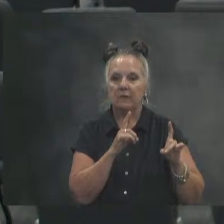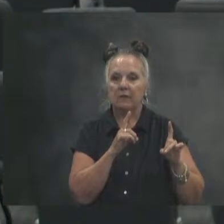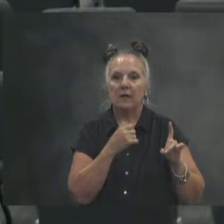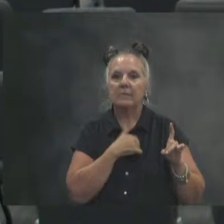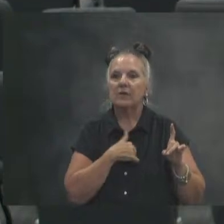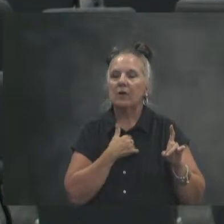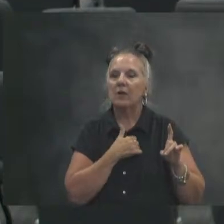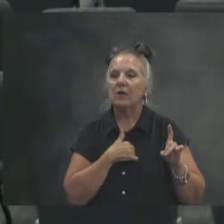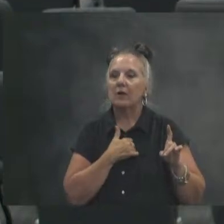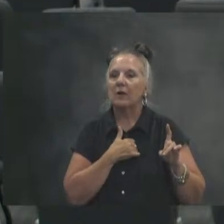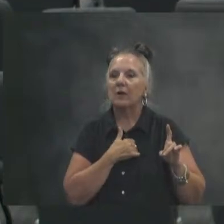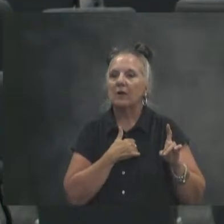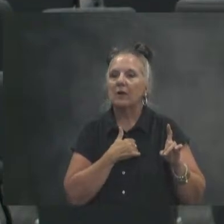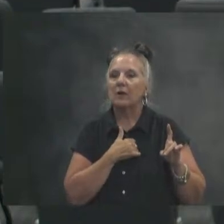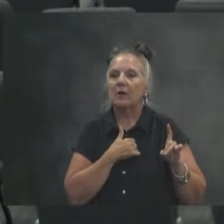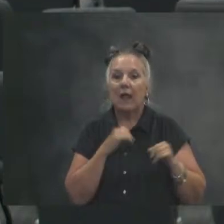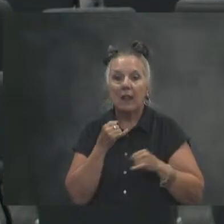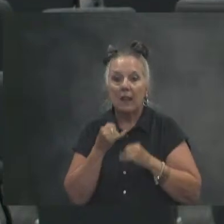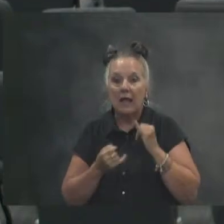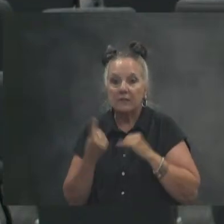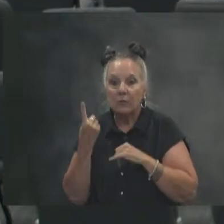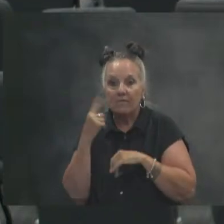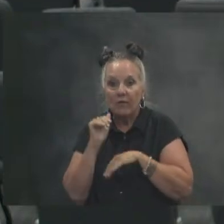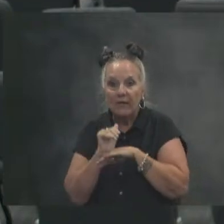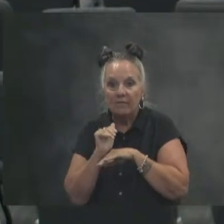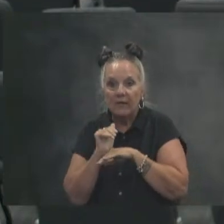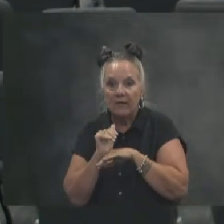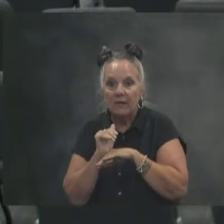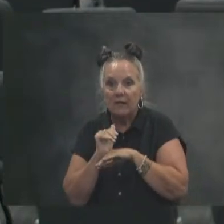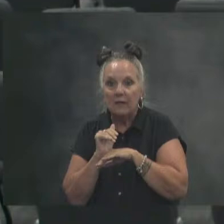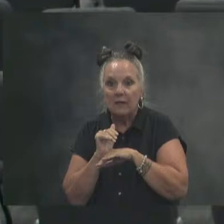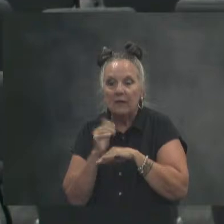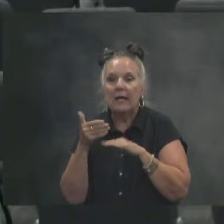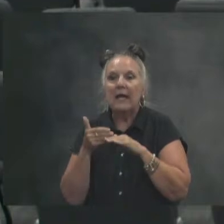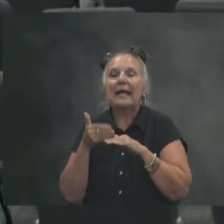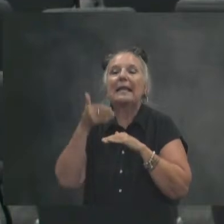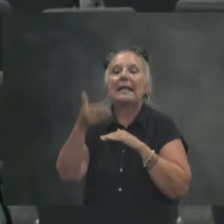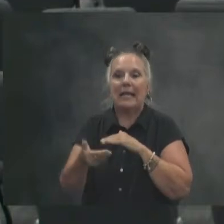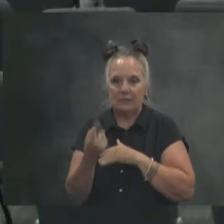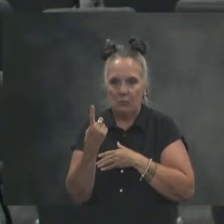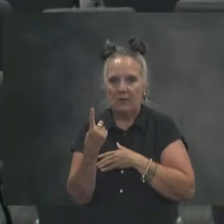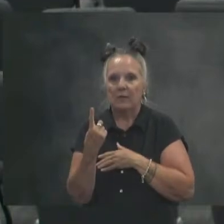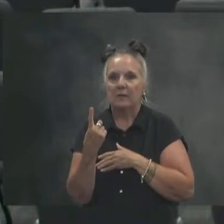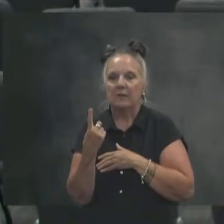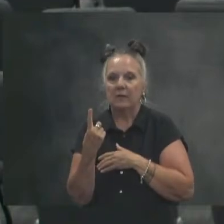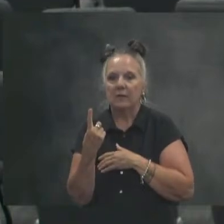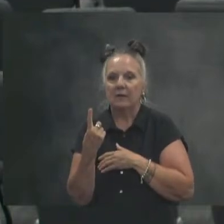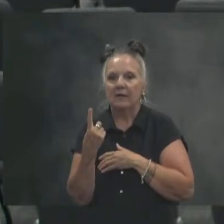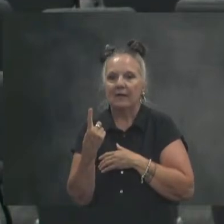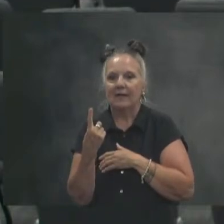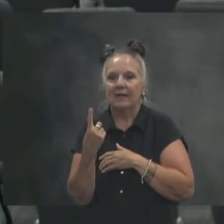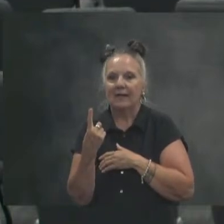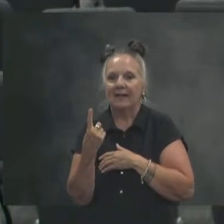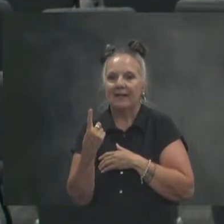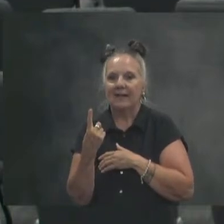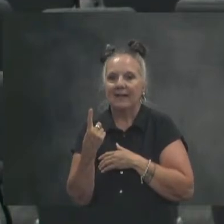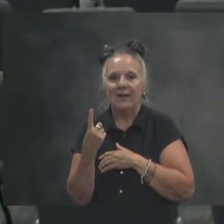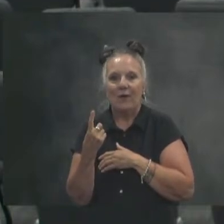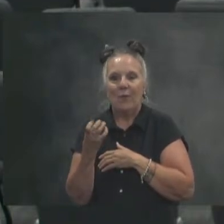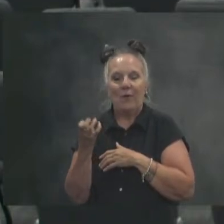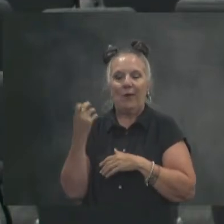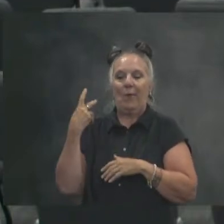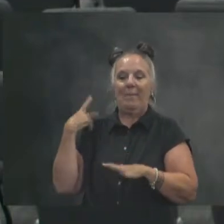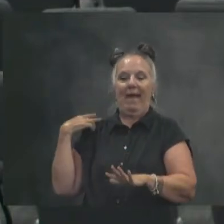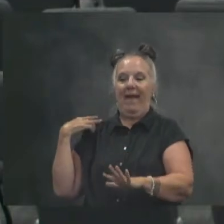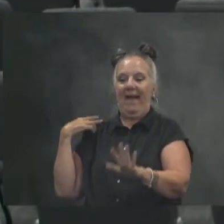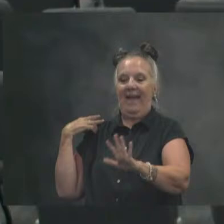I'm sorry. we have to go back to the ones you did. That's the next one. That's Oh, the okay. next one. Got it, sorry. We're moving ahead. We're not going back. Okay,